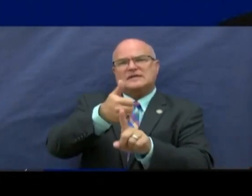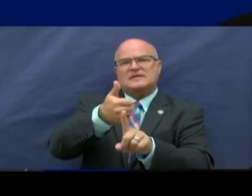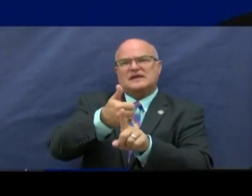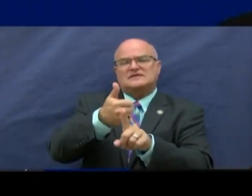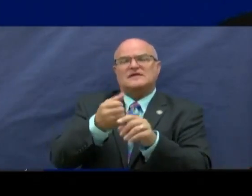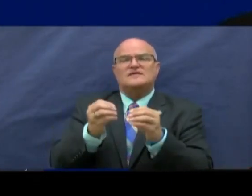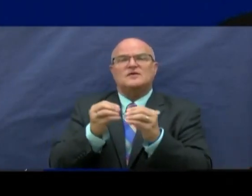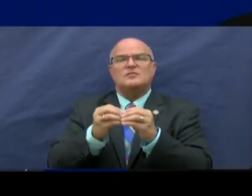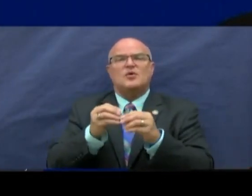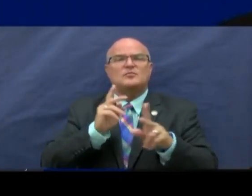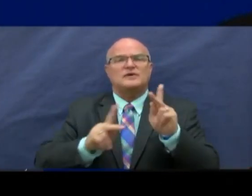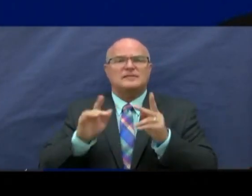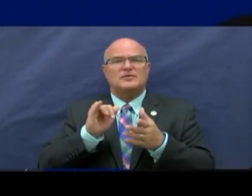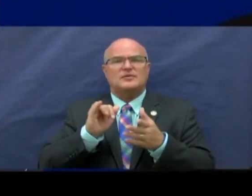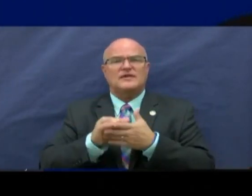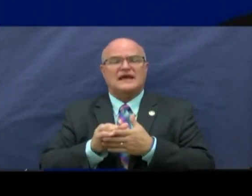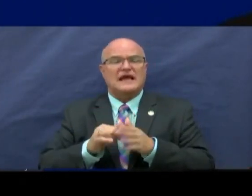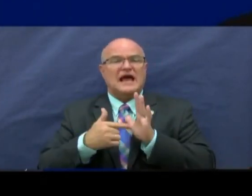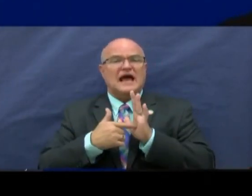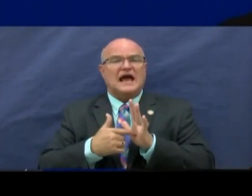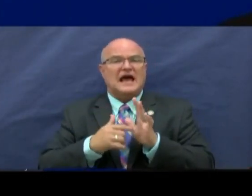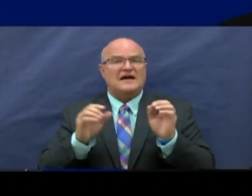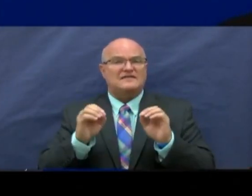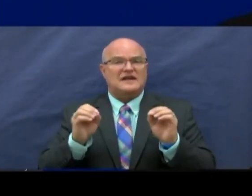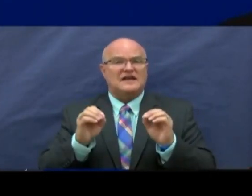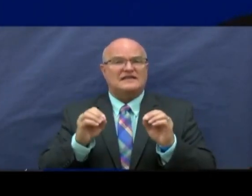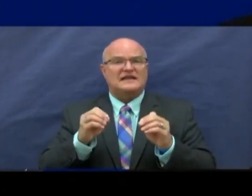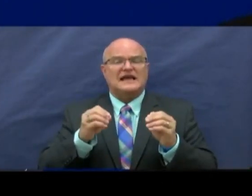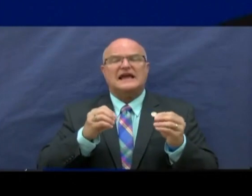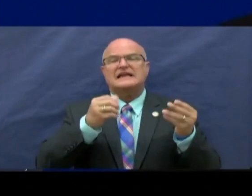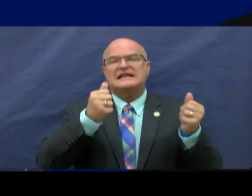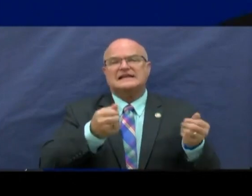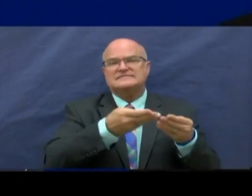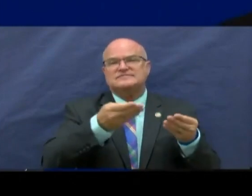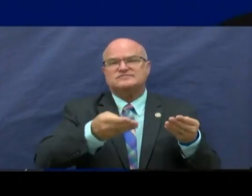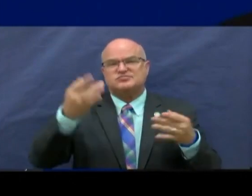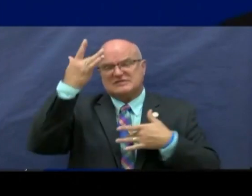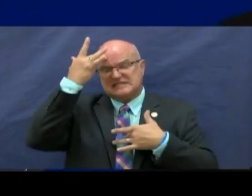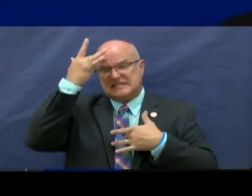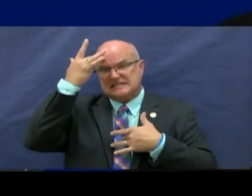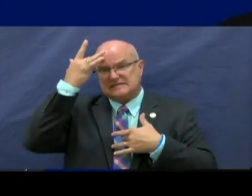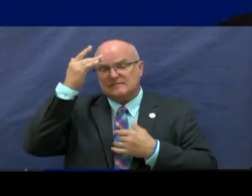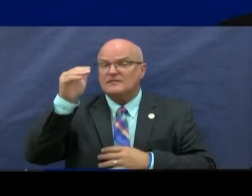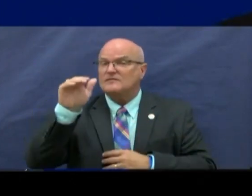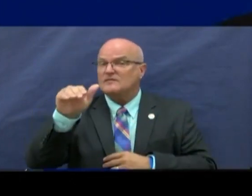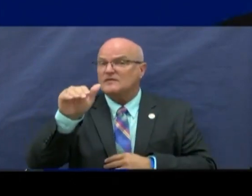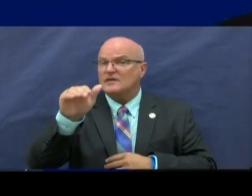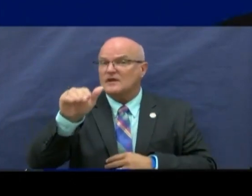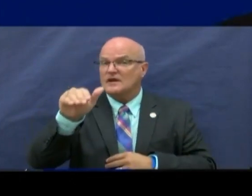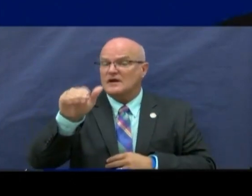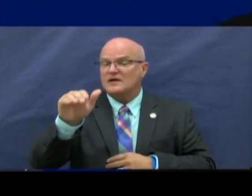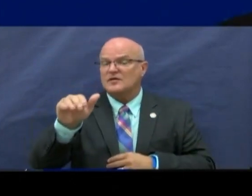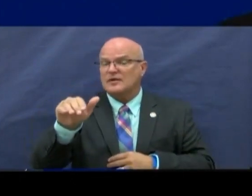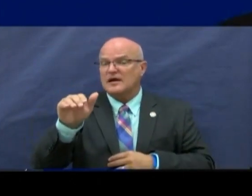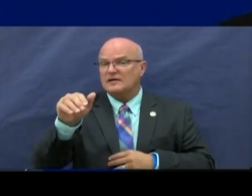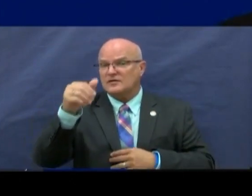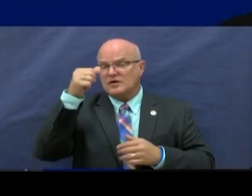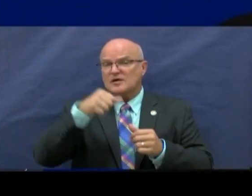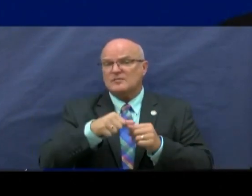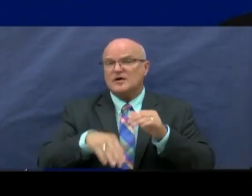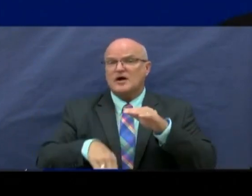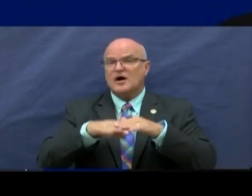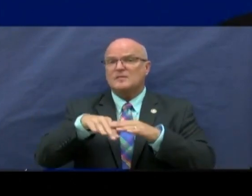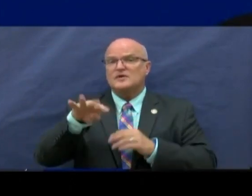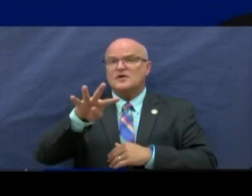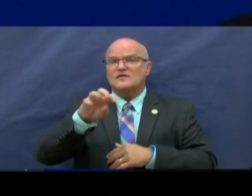to individuals that are asymptomatic and can transmit the disease. I want to remind everyone that up to 40% of